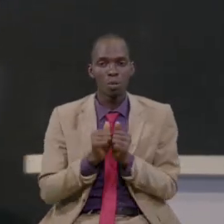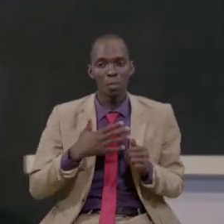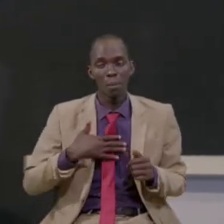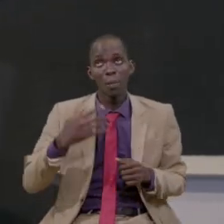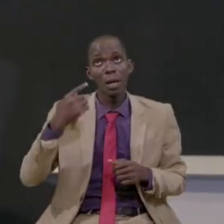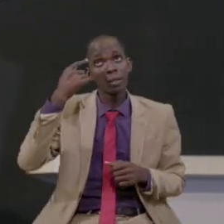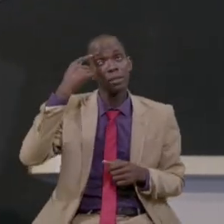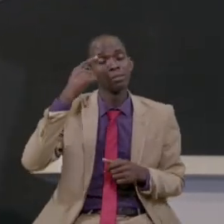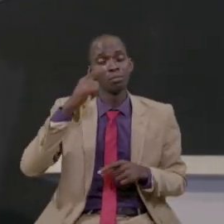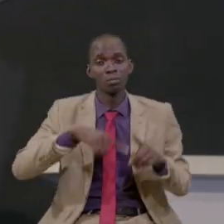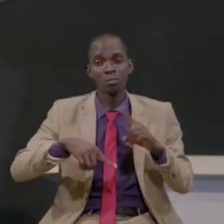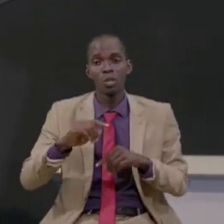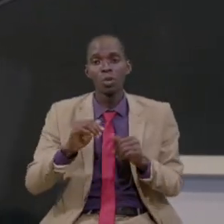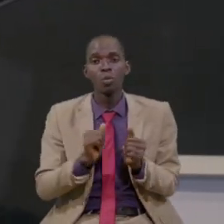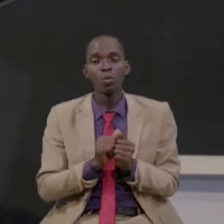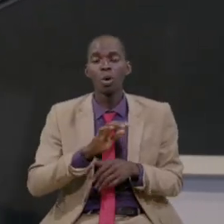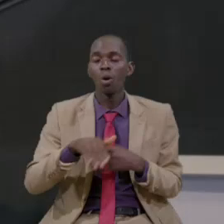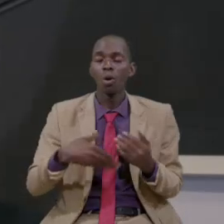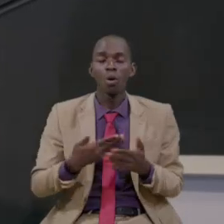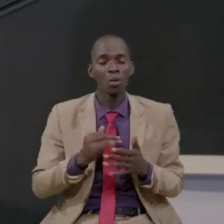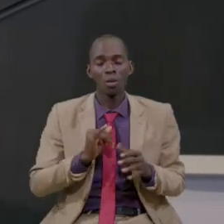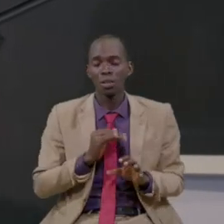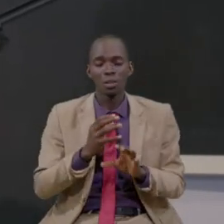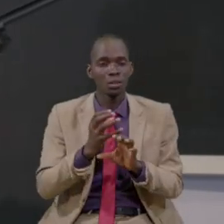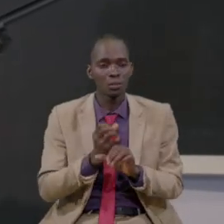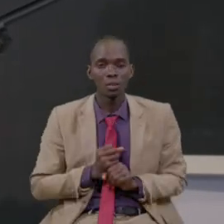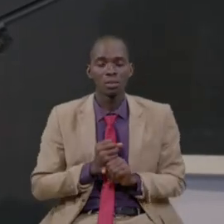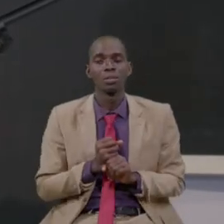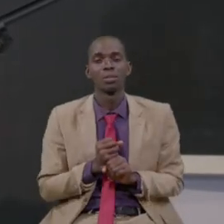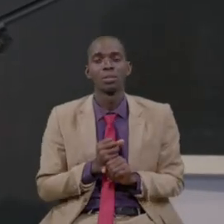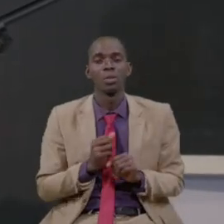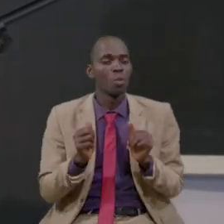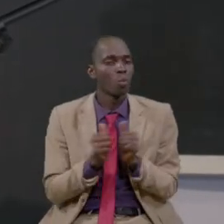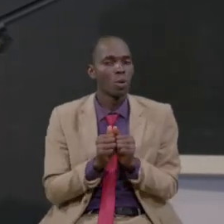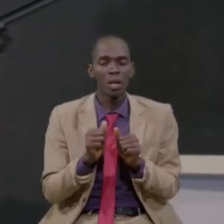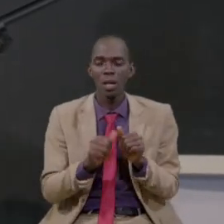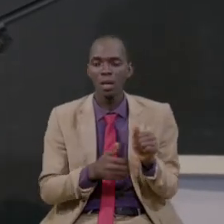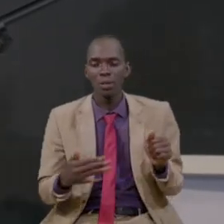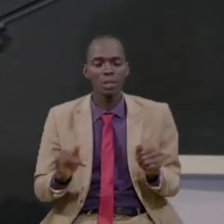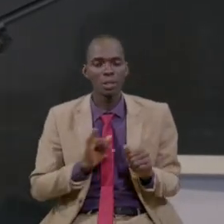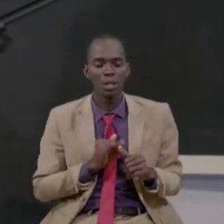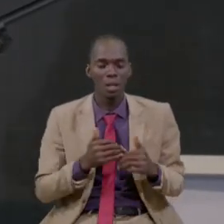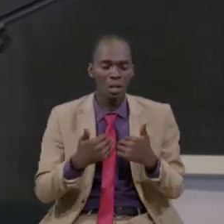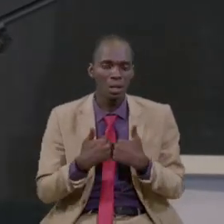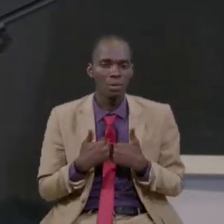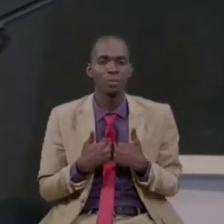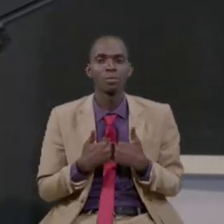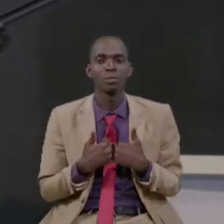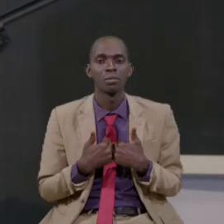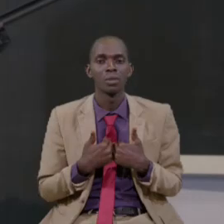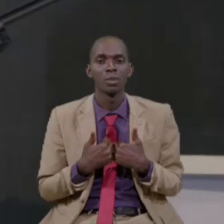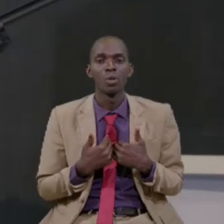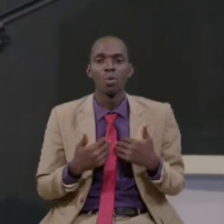my resources, with everything I have, with everything I